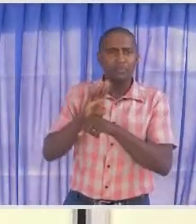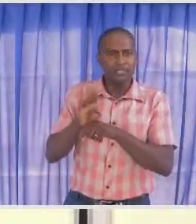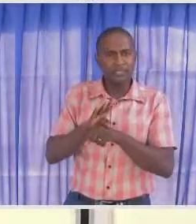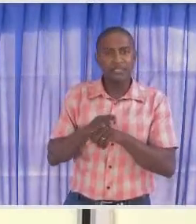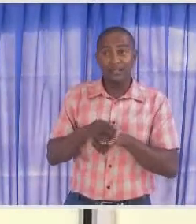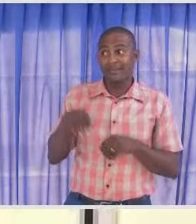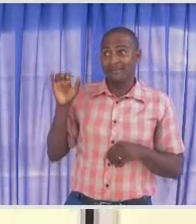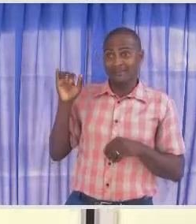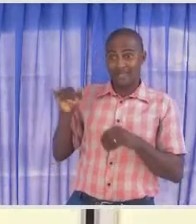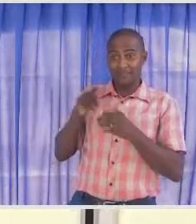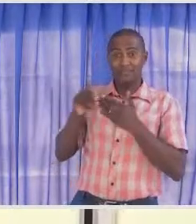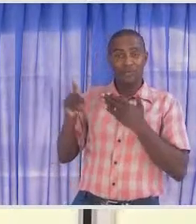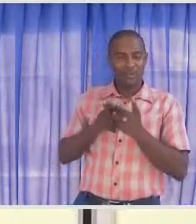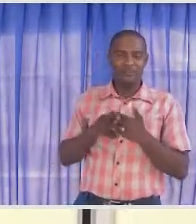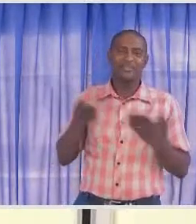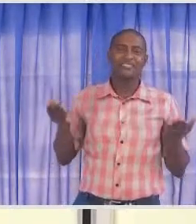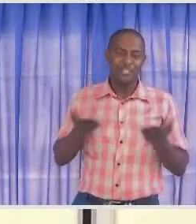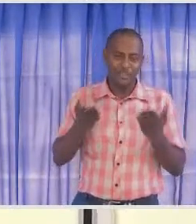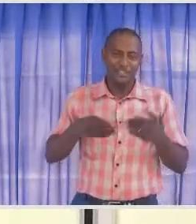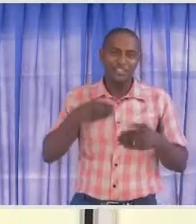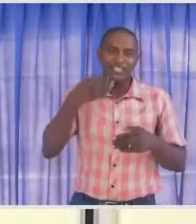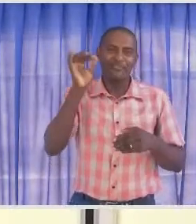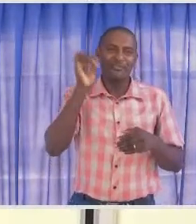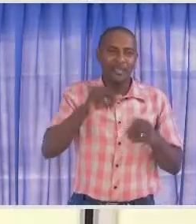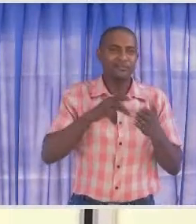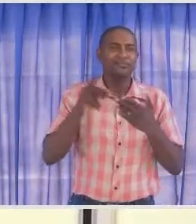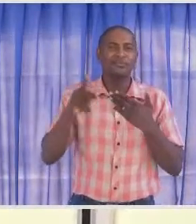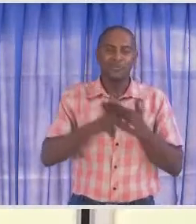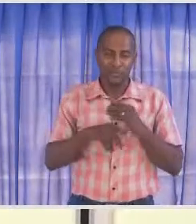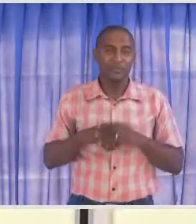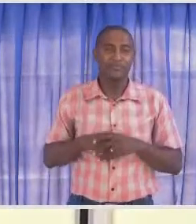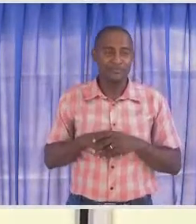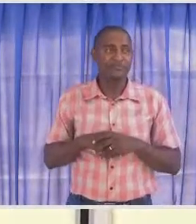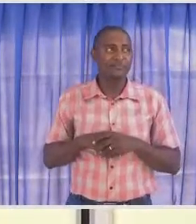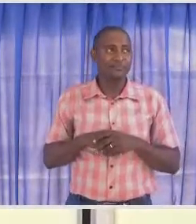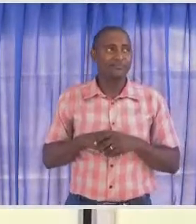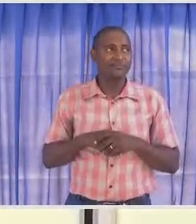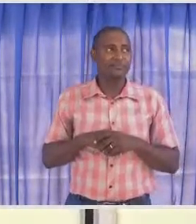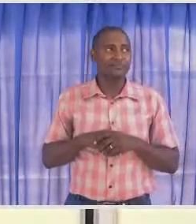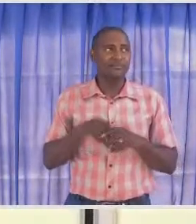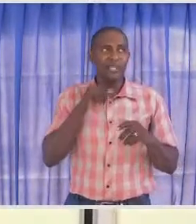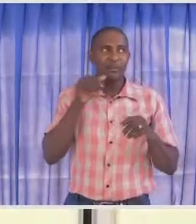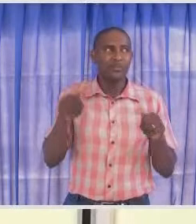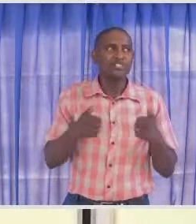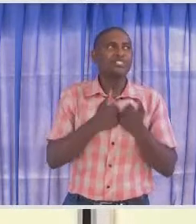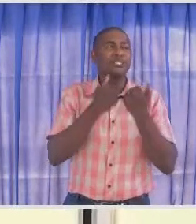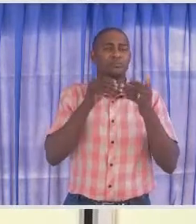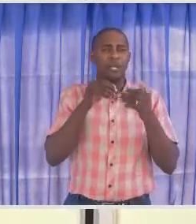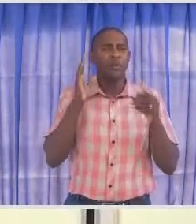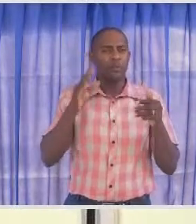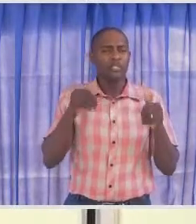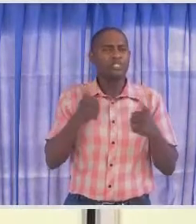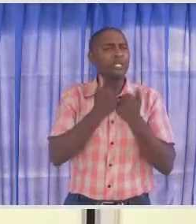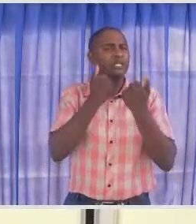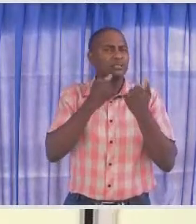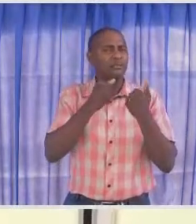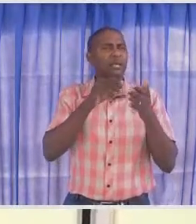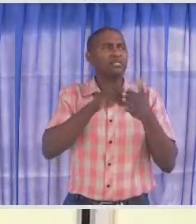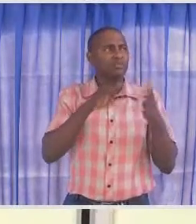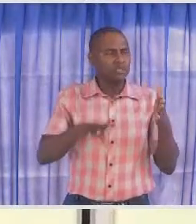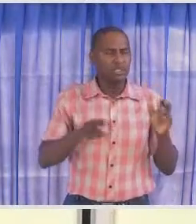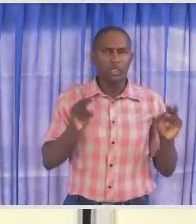support. So we know, and Jambra has done tremendous work, and I want to challenge my students to look at